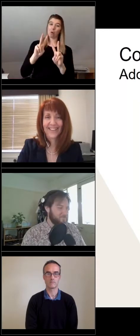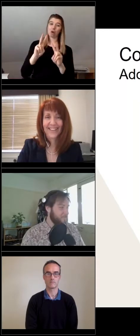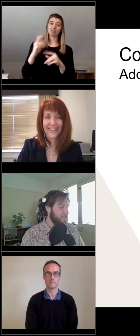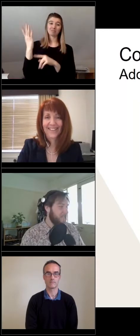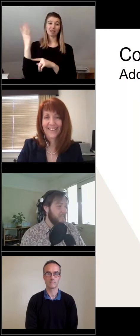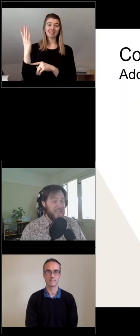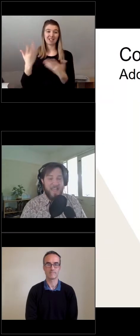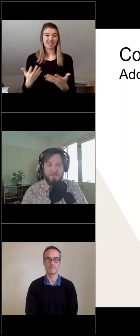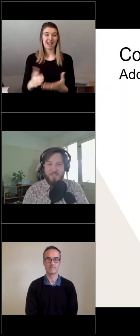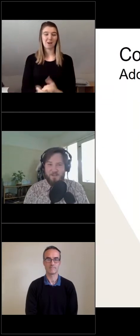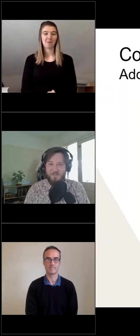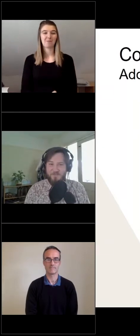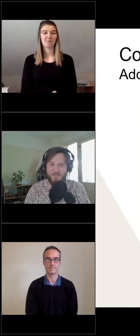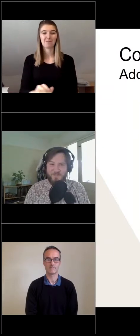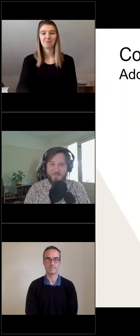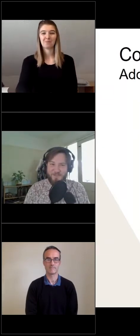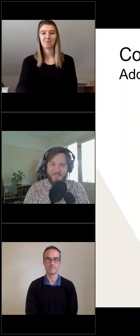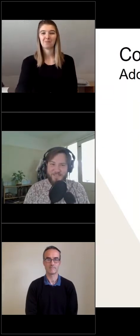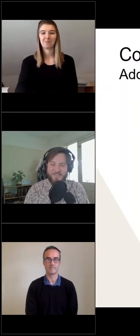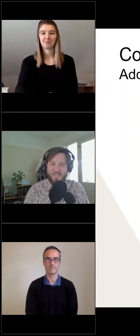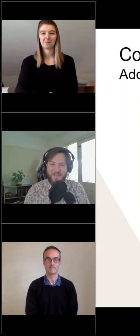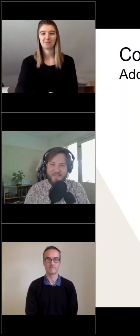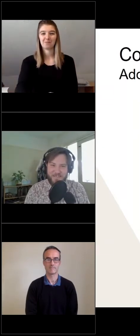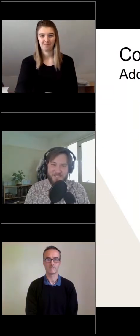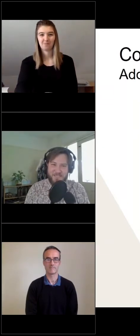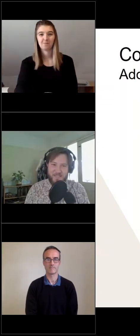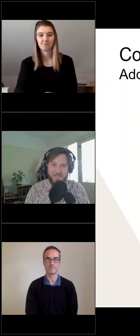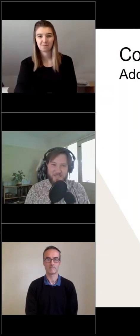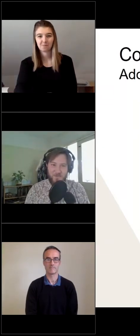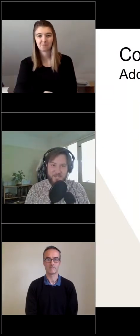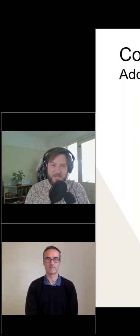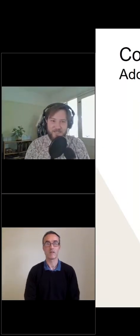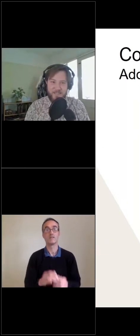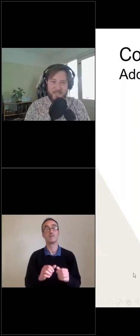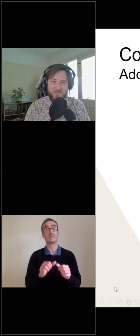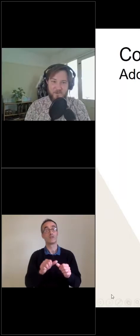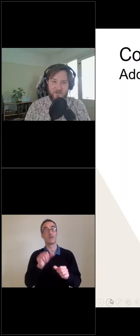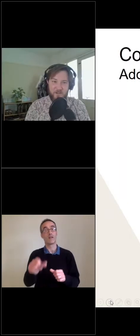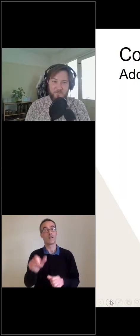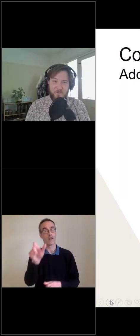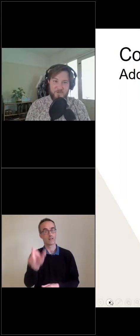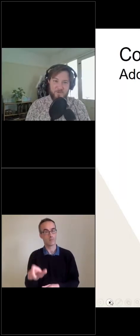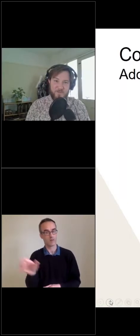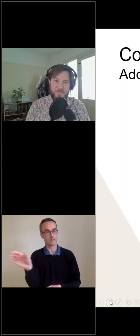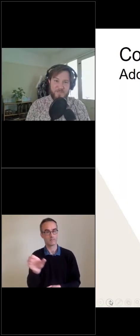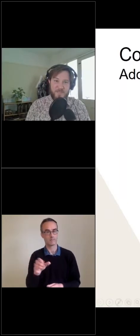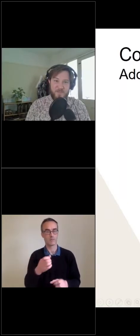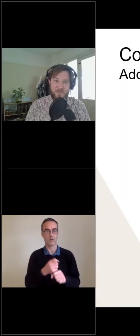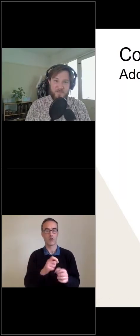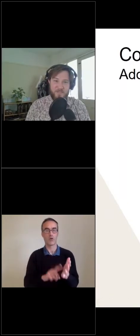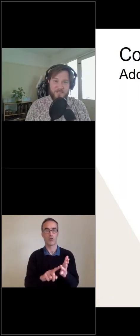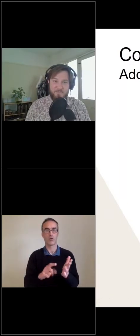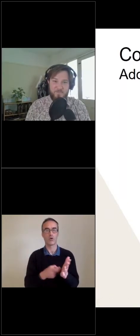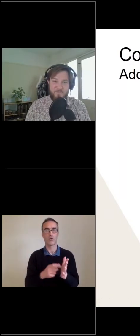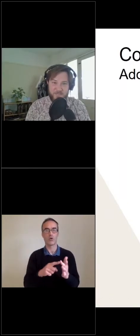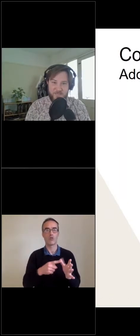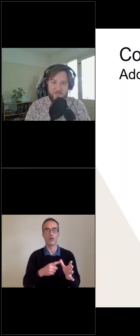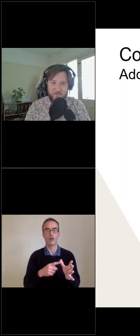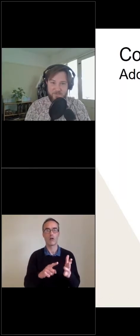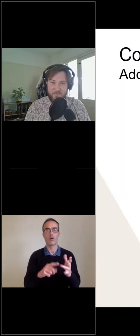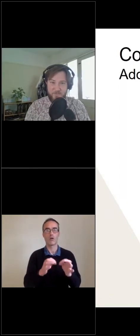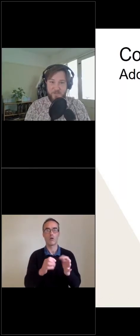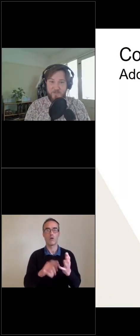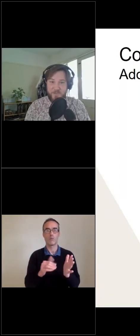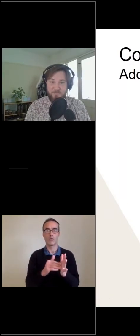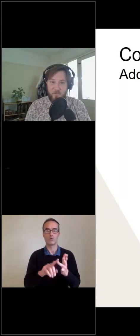Q&A. And speaking of the rest of the presentations, our next guest, we're delighted to have Gloria Abuzor with us, who is a professor